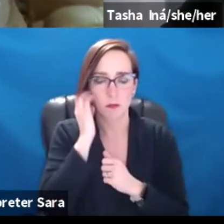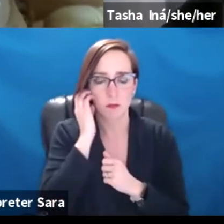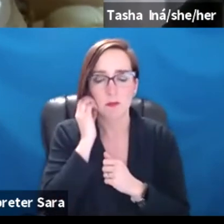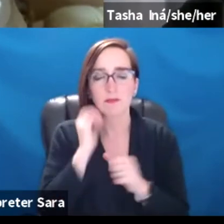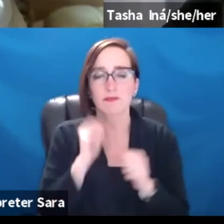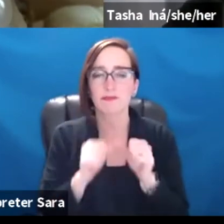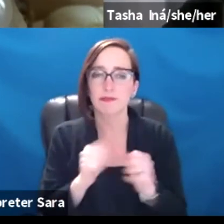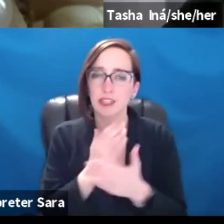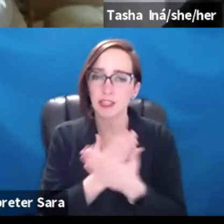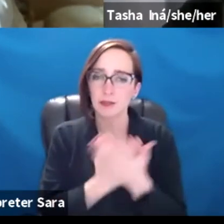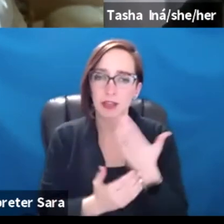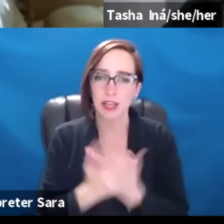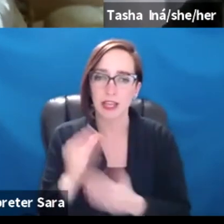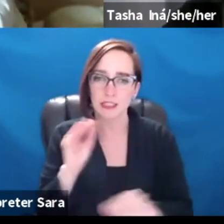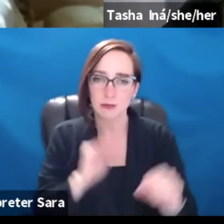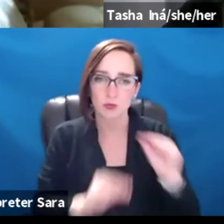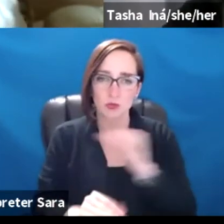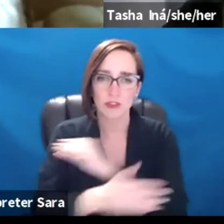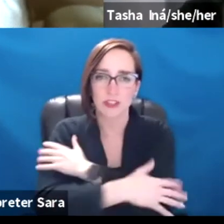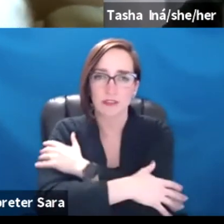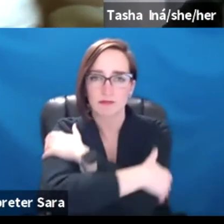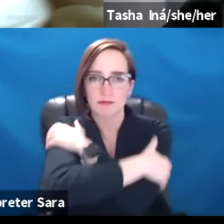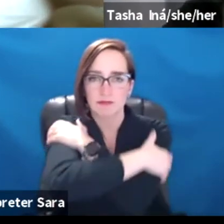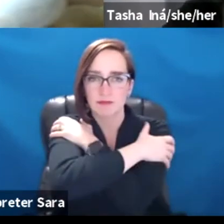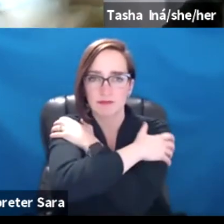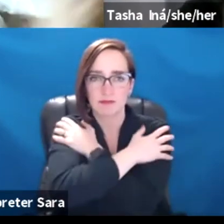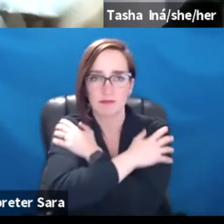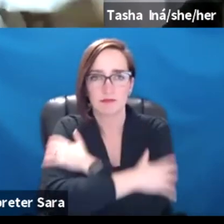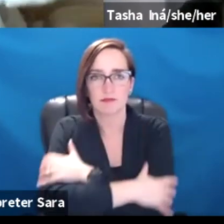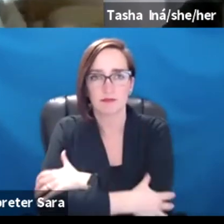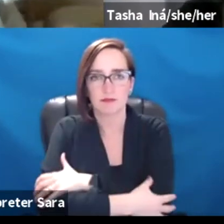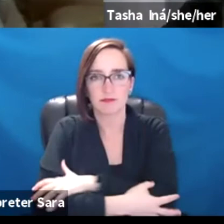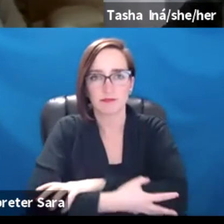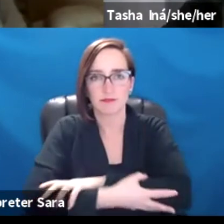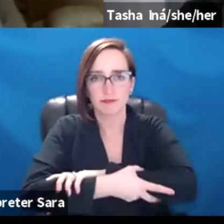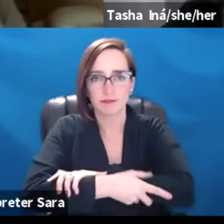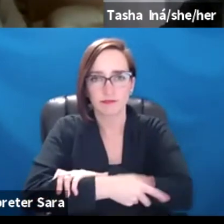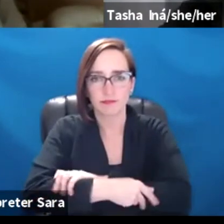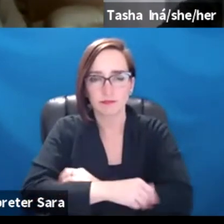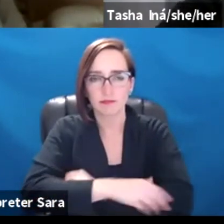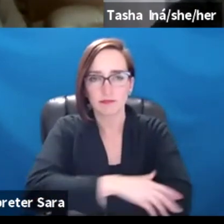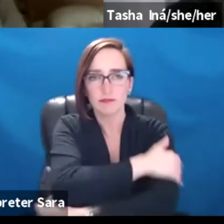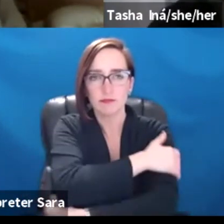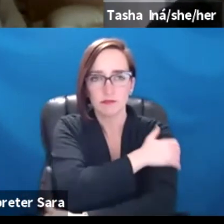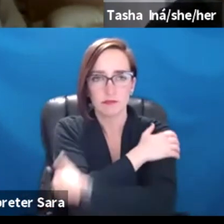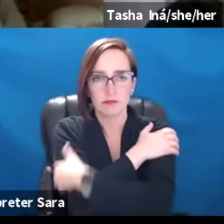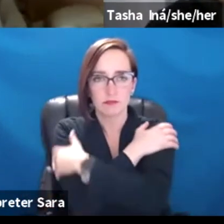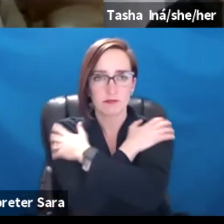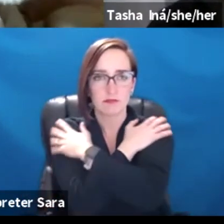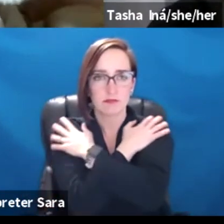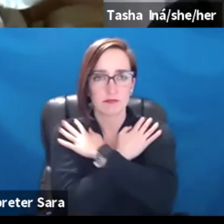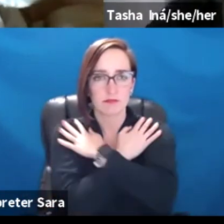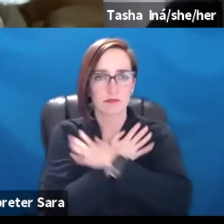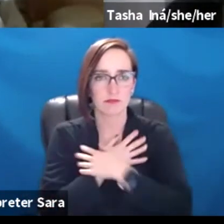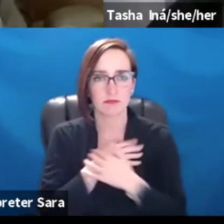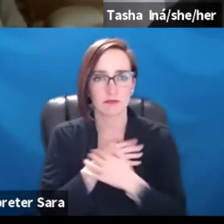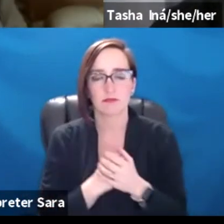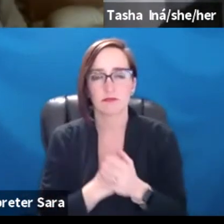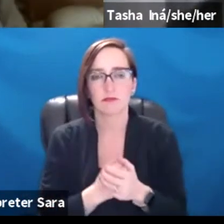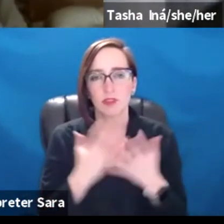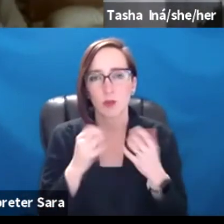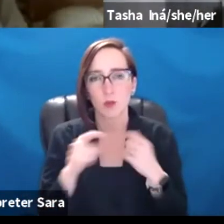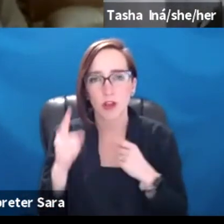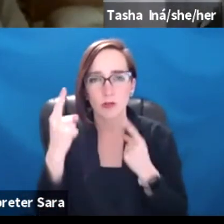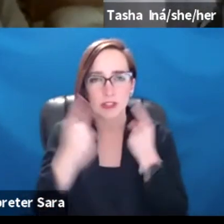moving, I invite you to consider some ideas for aftercare.